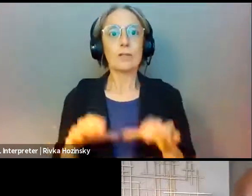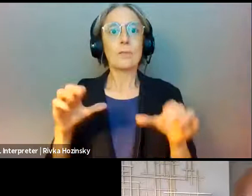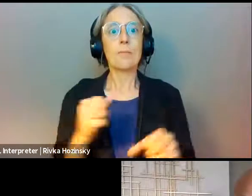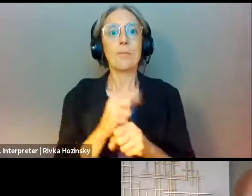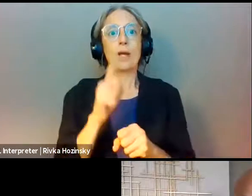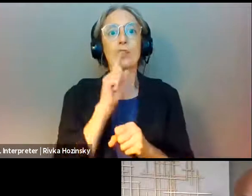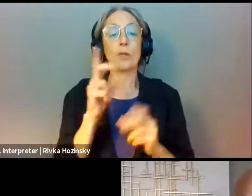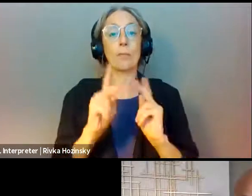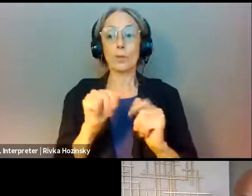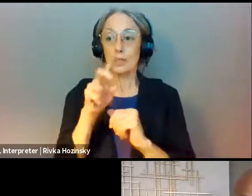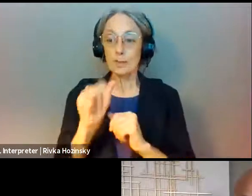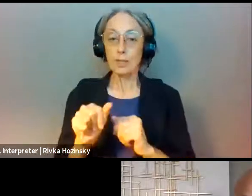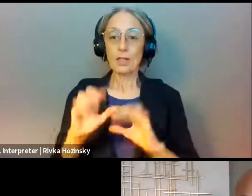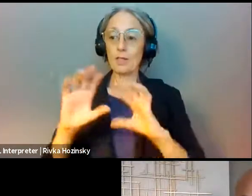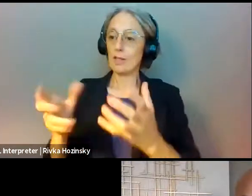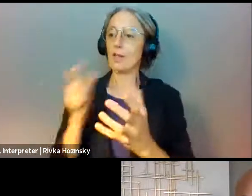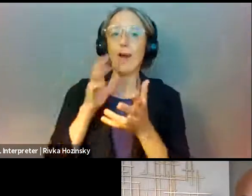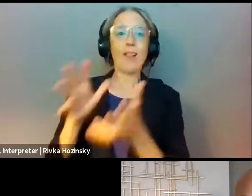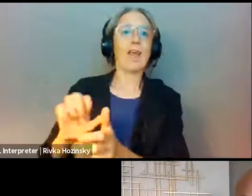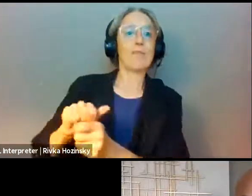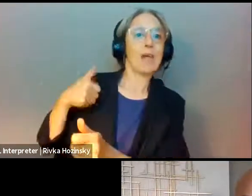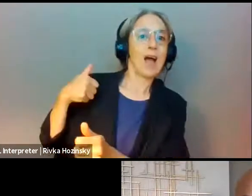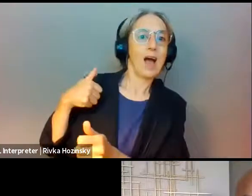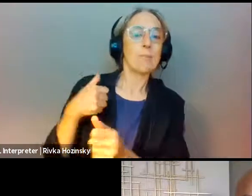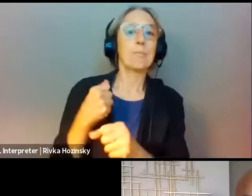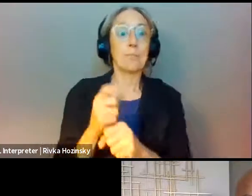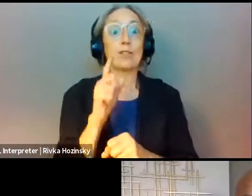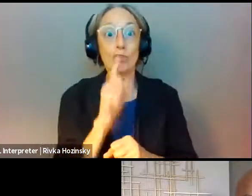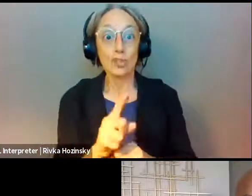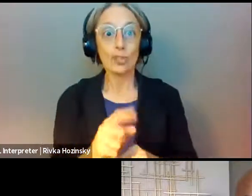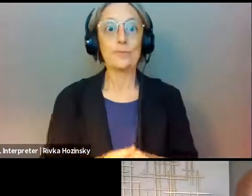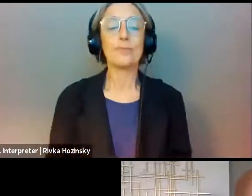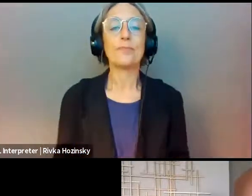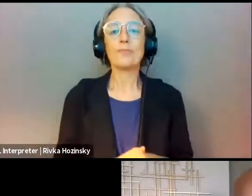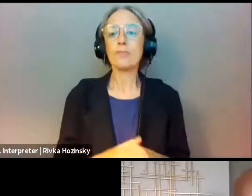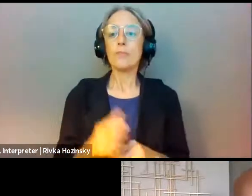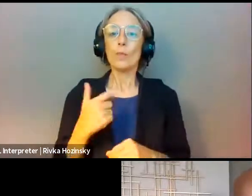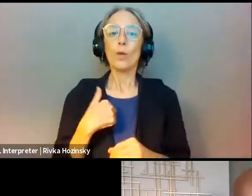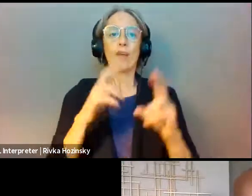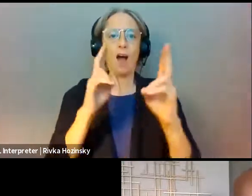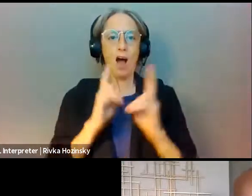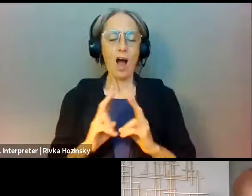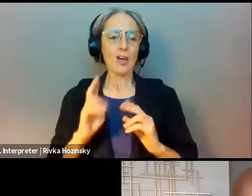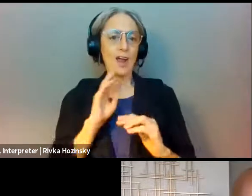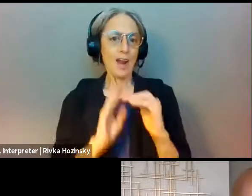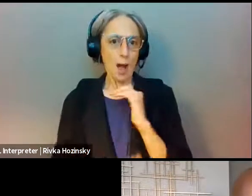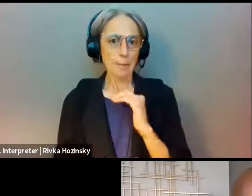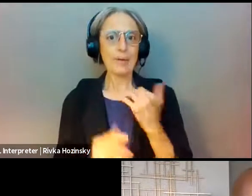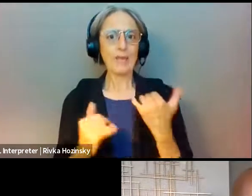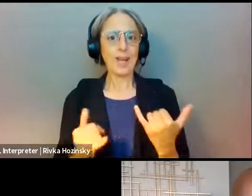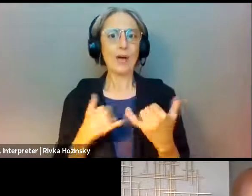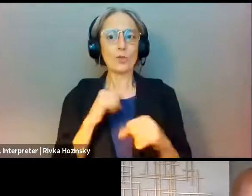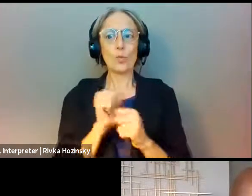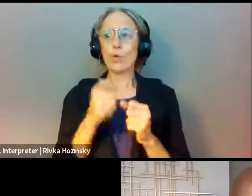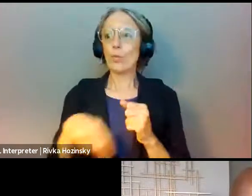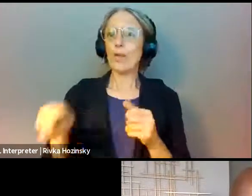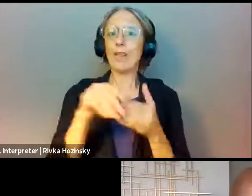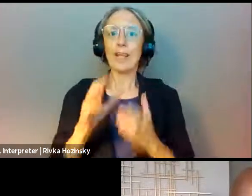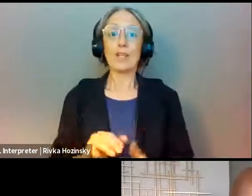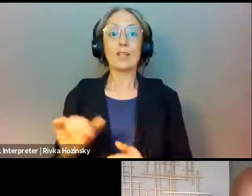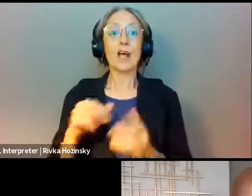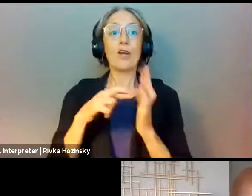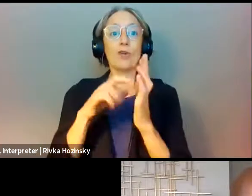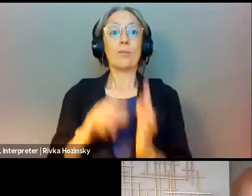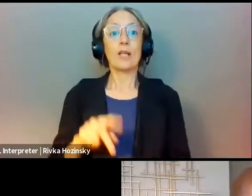with disabilities are not left behind. We are honored and humbled to be in the trenches with leaders like Representative